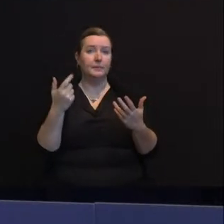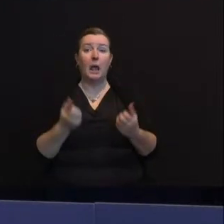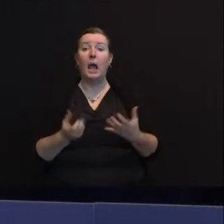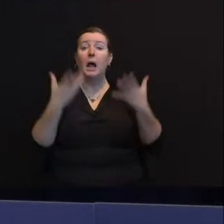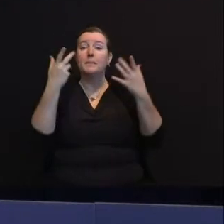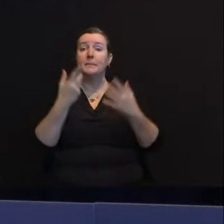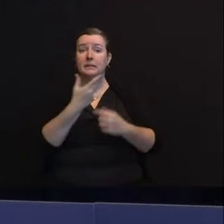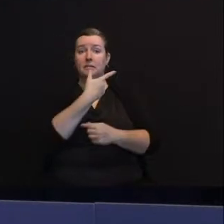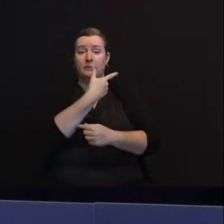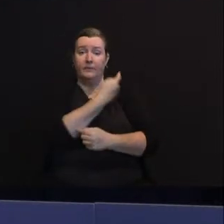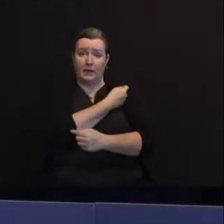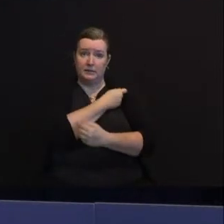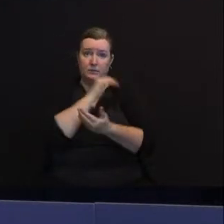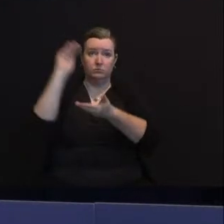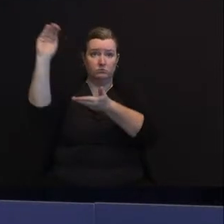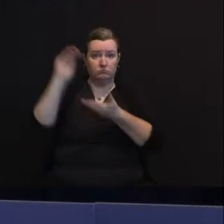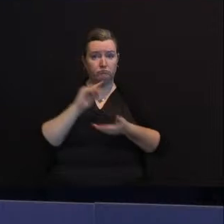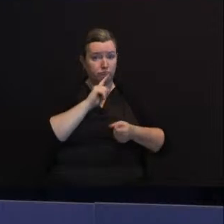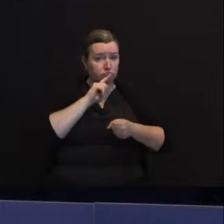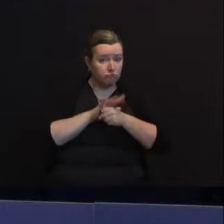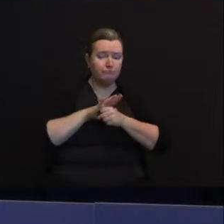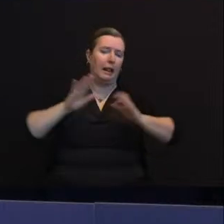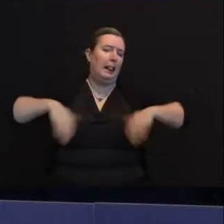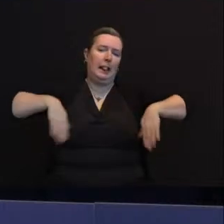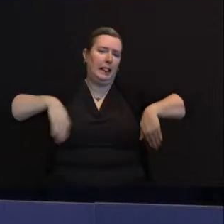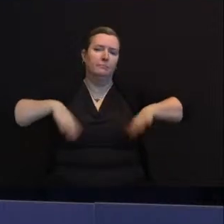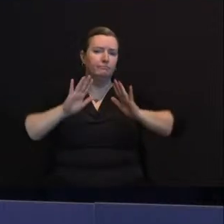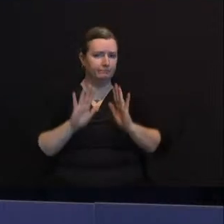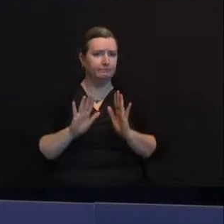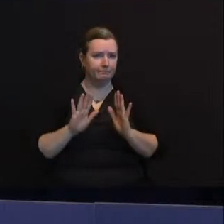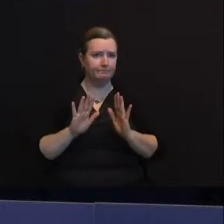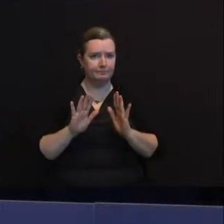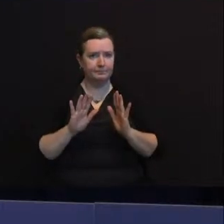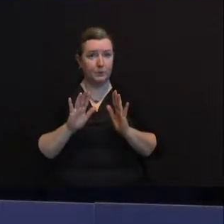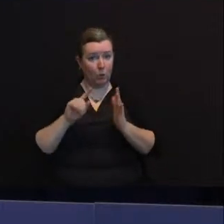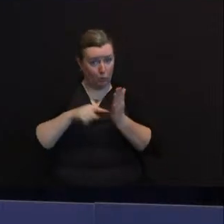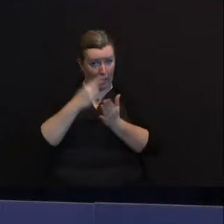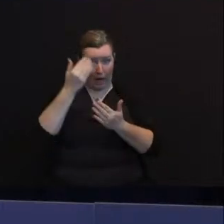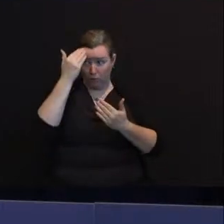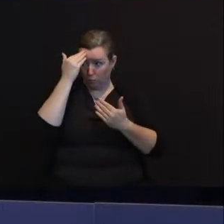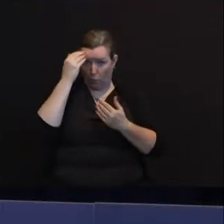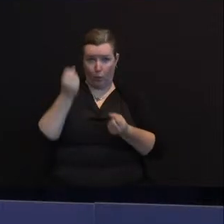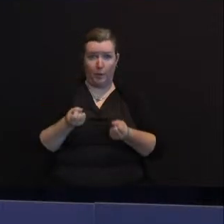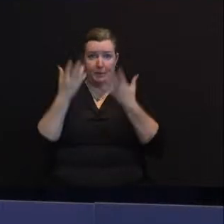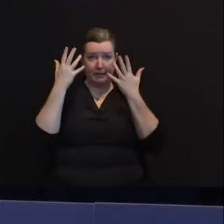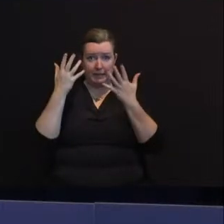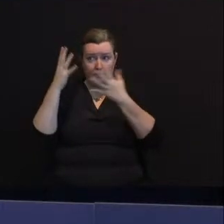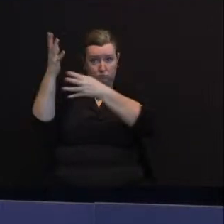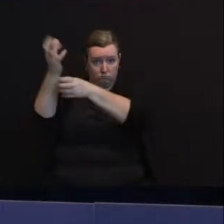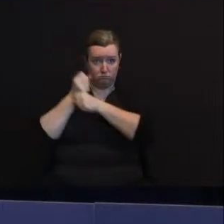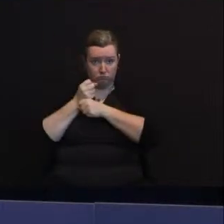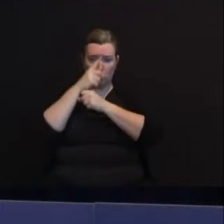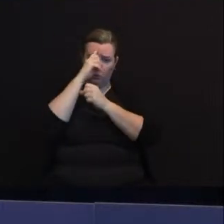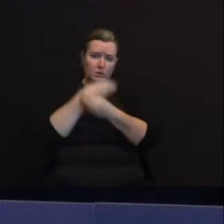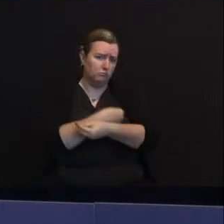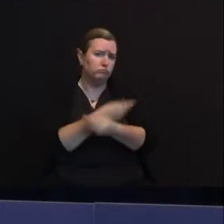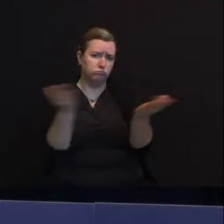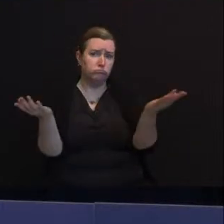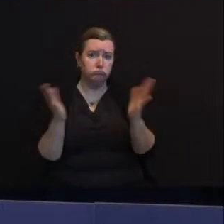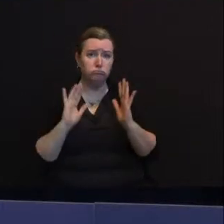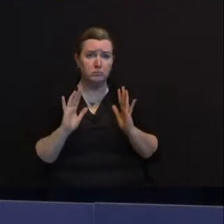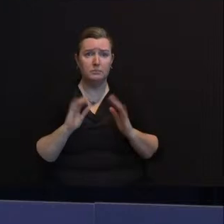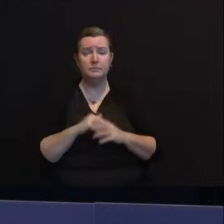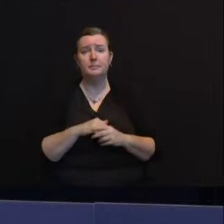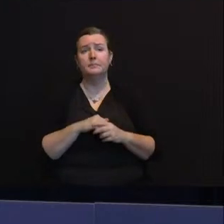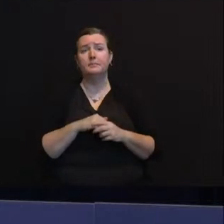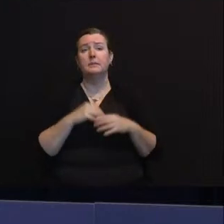still not confirmed. As soon as it is, we will share that with you. Moving on to my daily